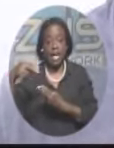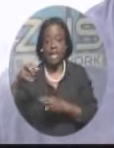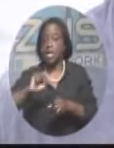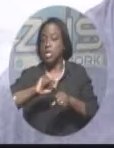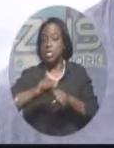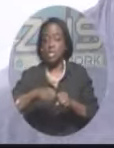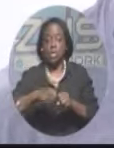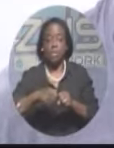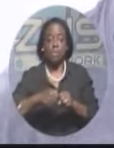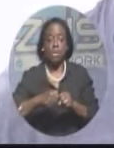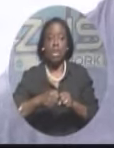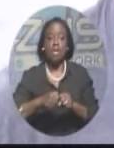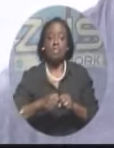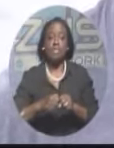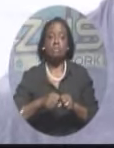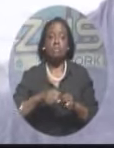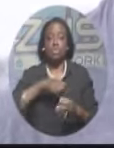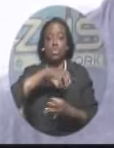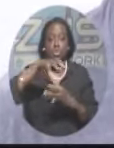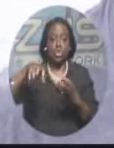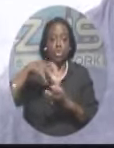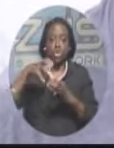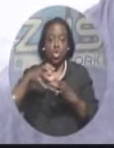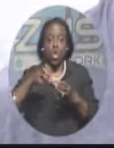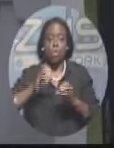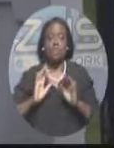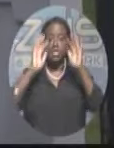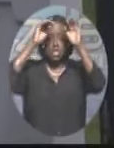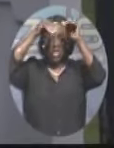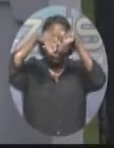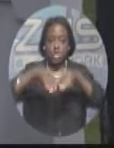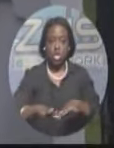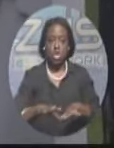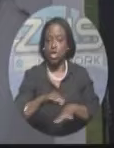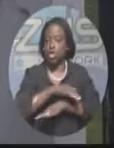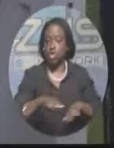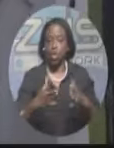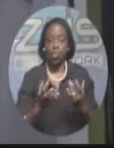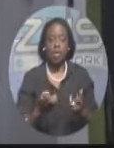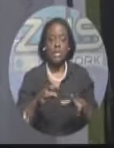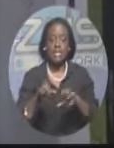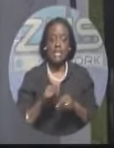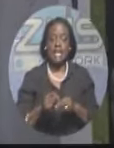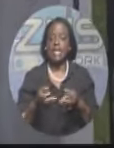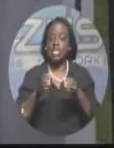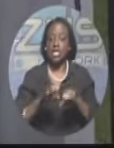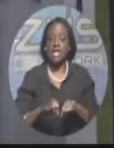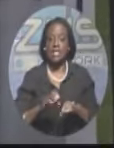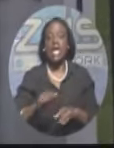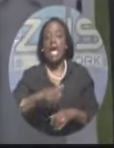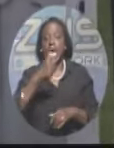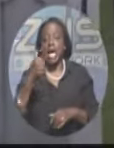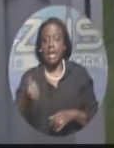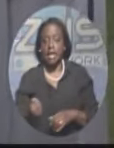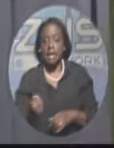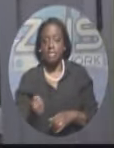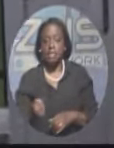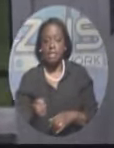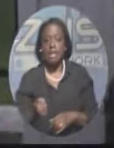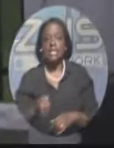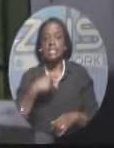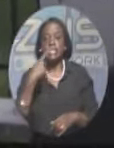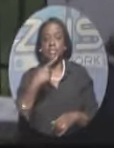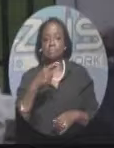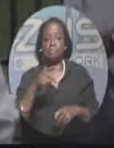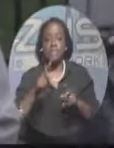storm surge. I don't want to take any chances. I want to make sure me and my family is safe. On the northern side of the road, another resident had planned to ride out the storm